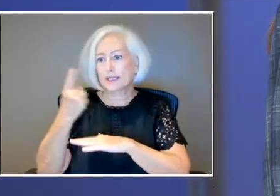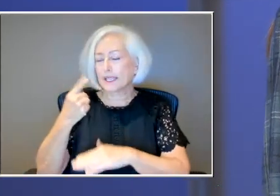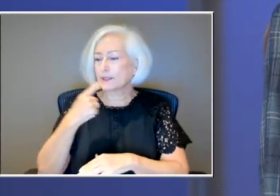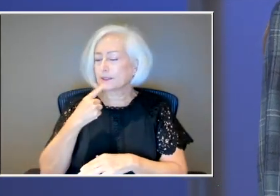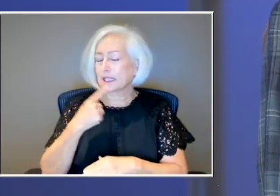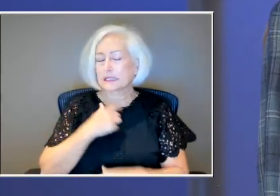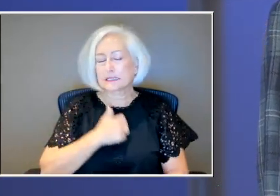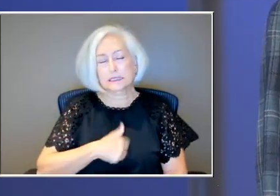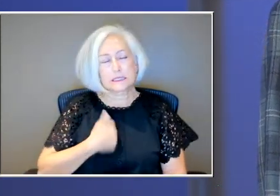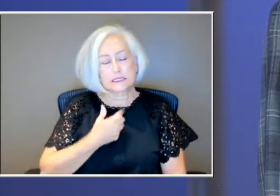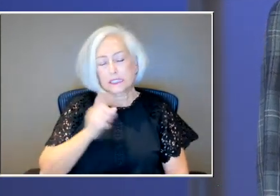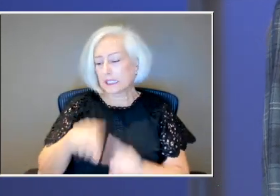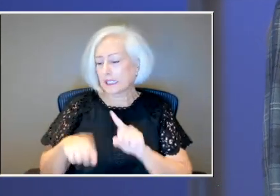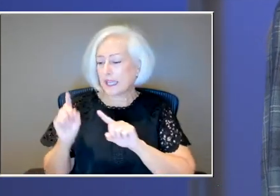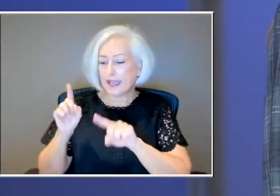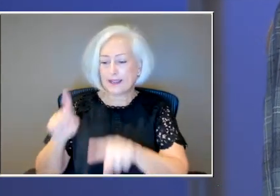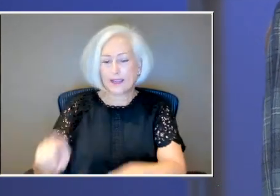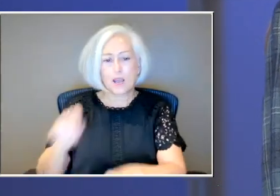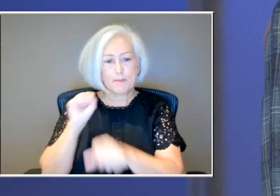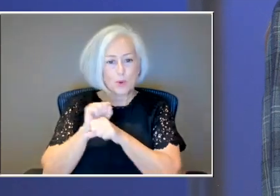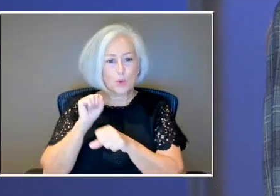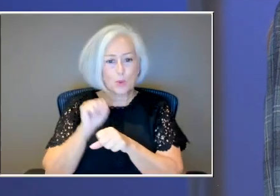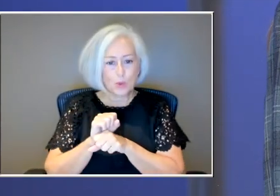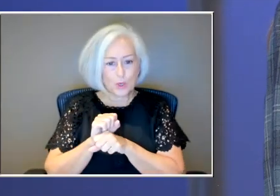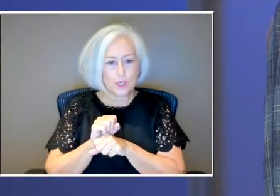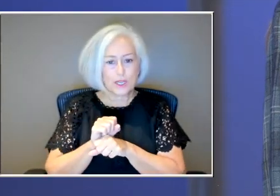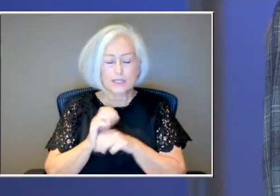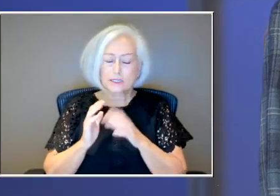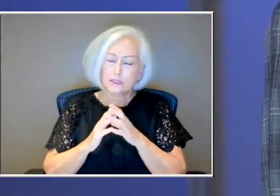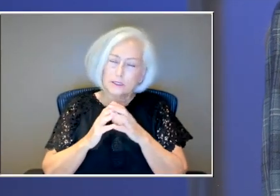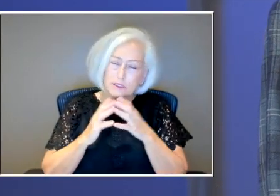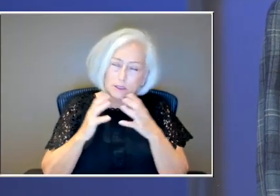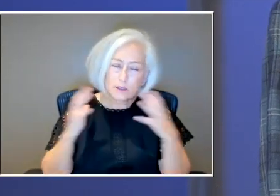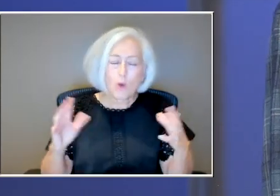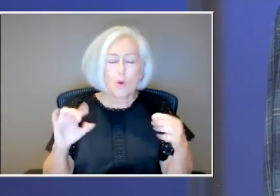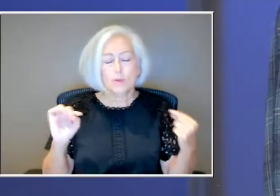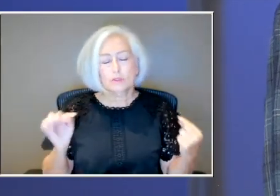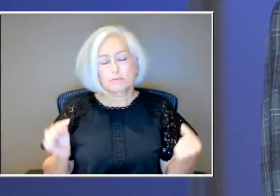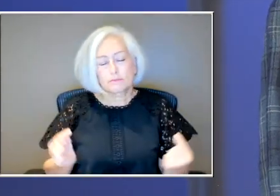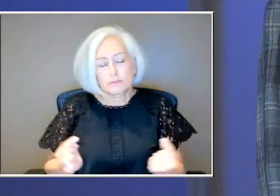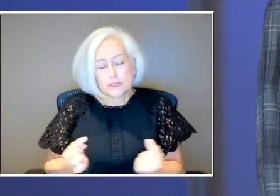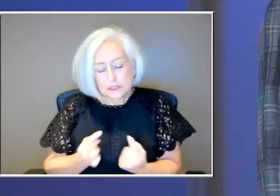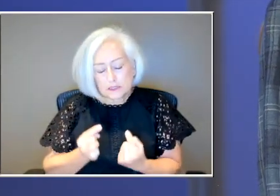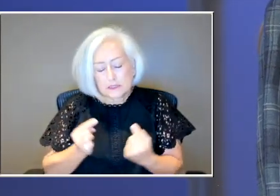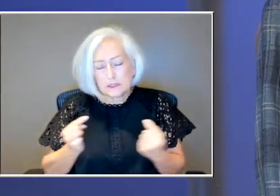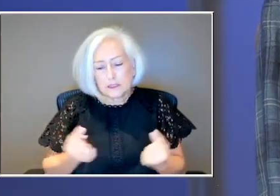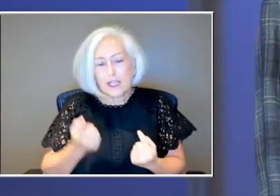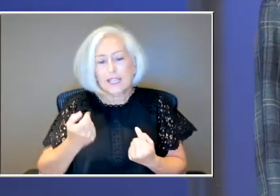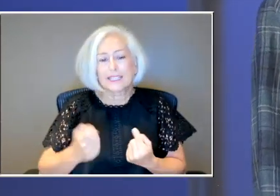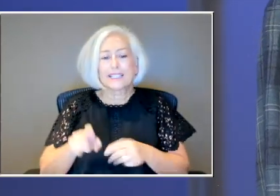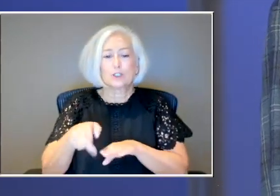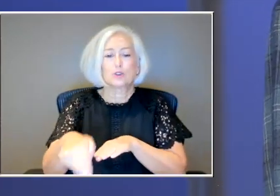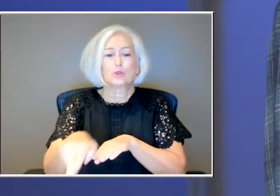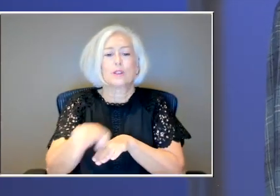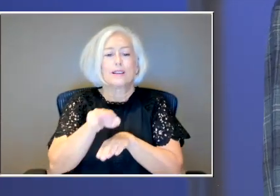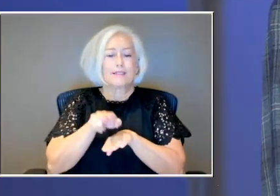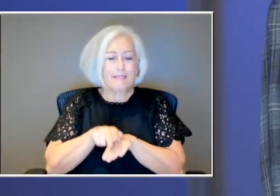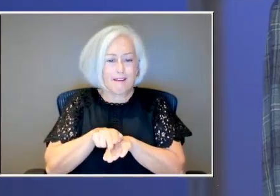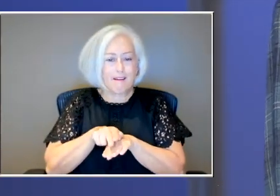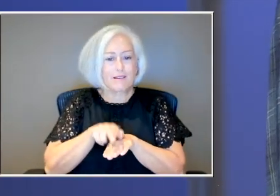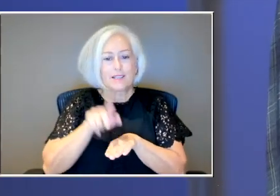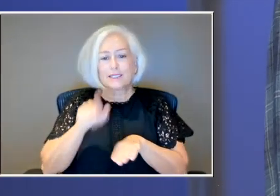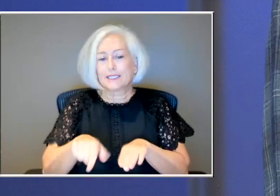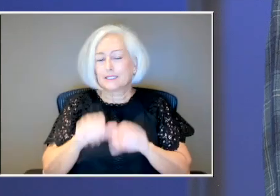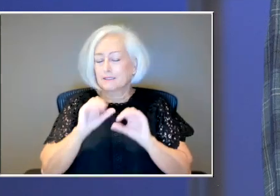was really in that much pain that I just, it was like I needed to be laying down. I needed to be like not responsible